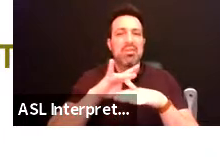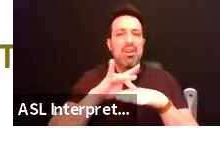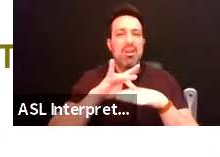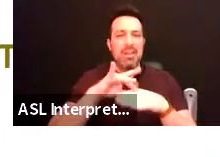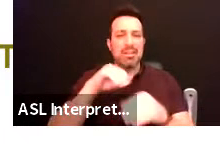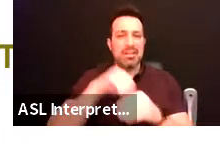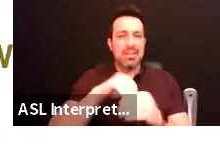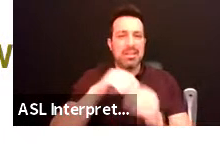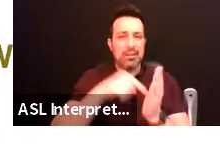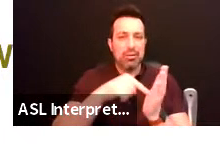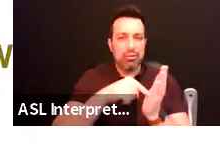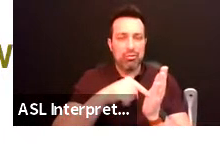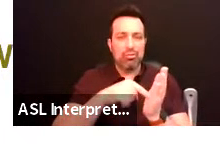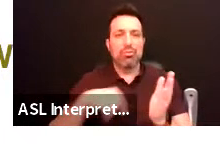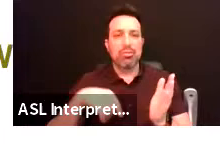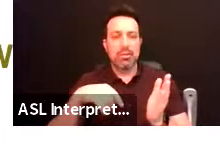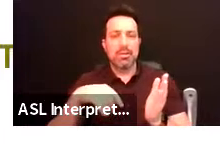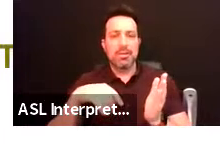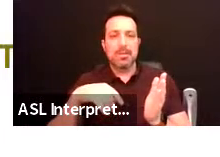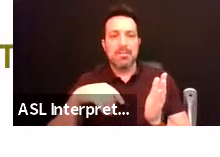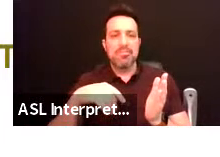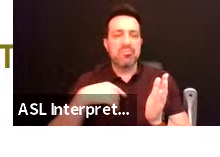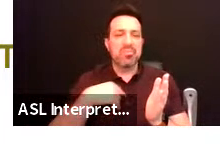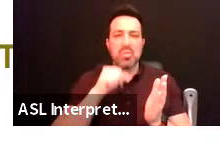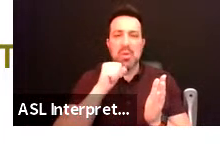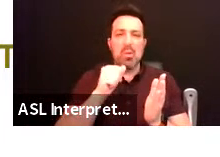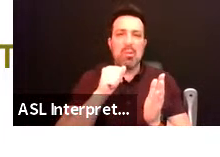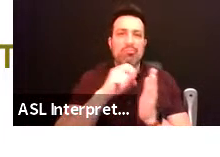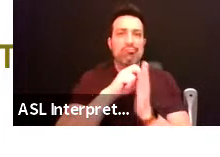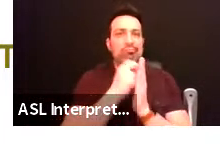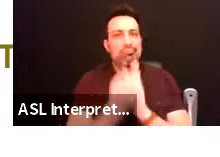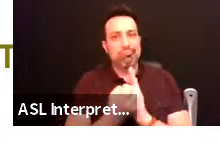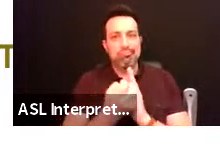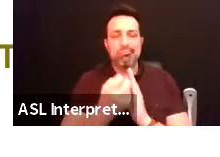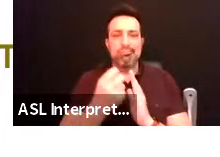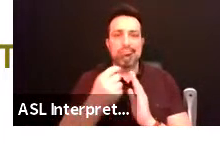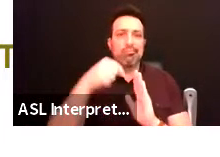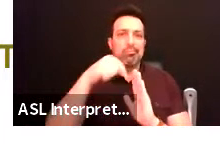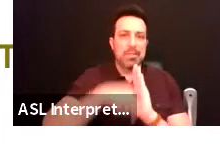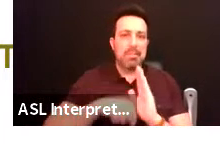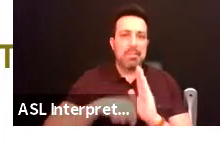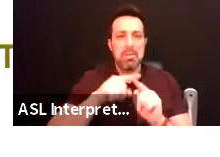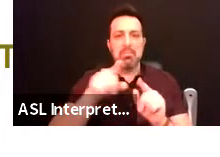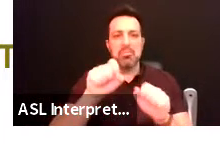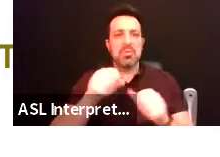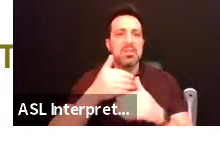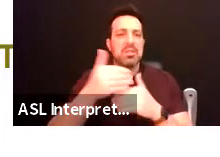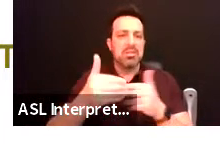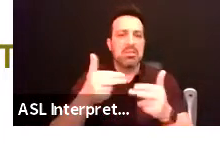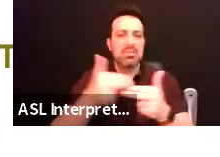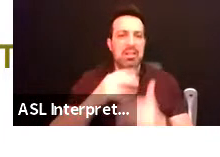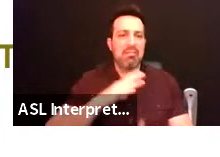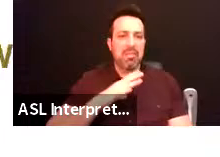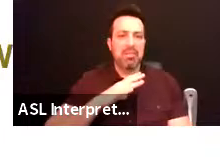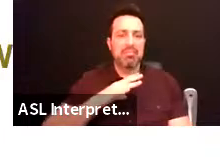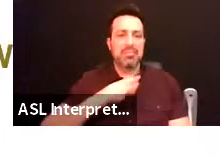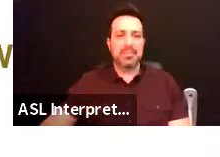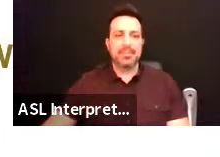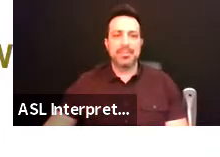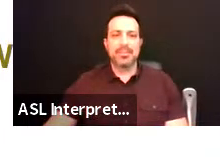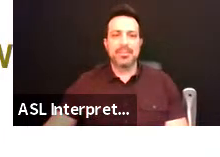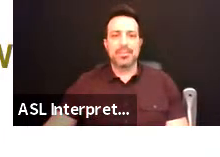in here. So I won't go into it too deeply, but yeah, you could go to the next slide.